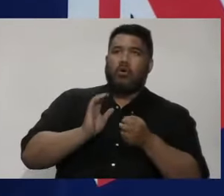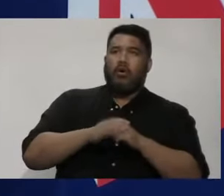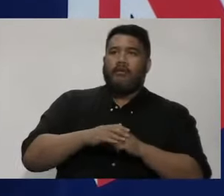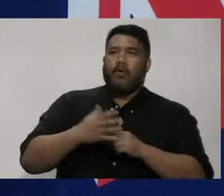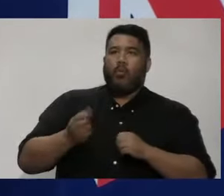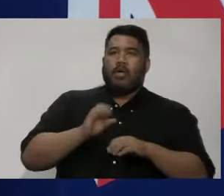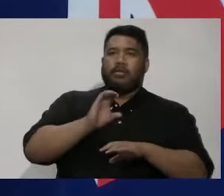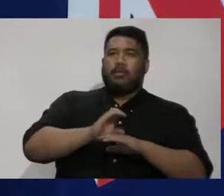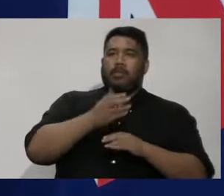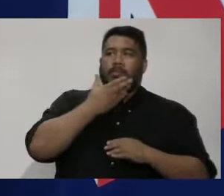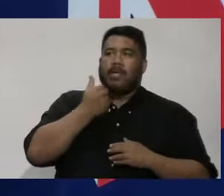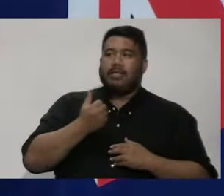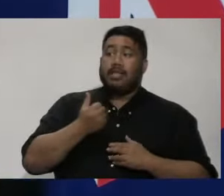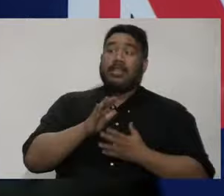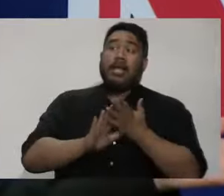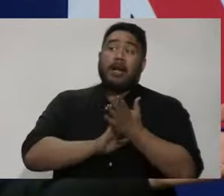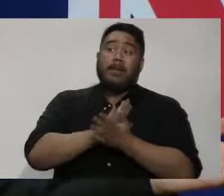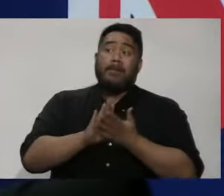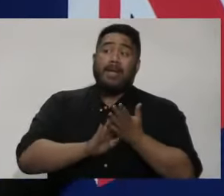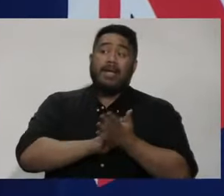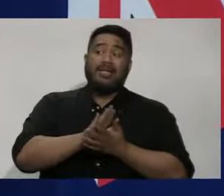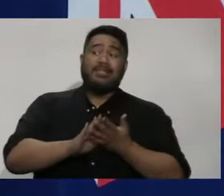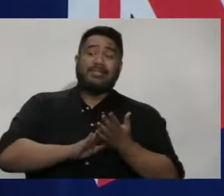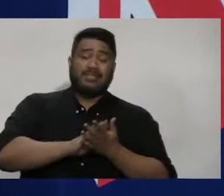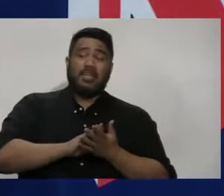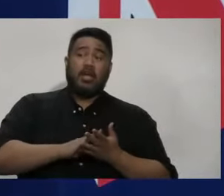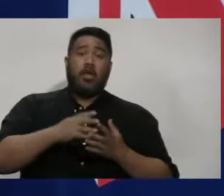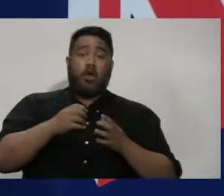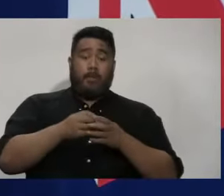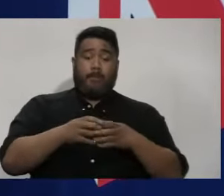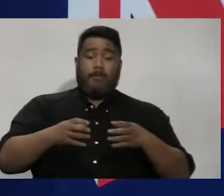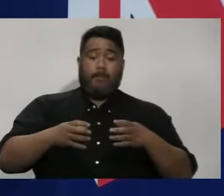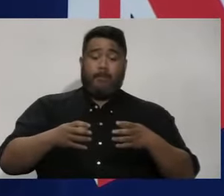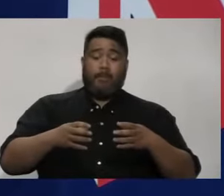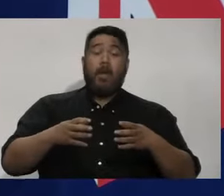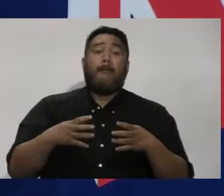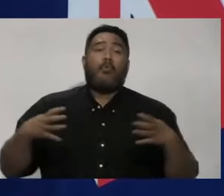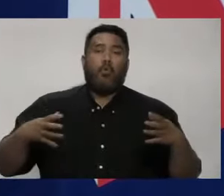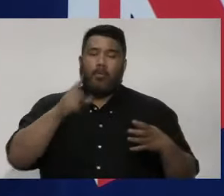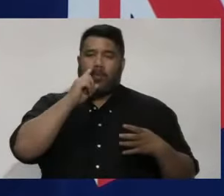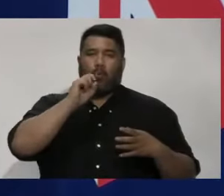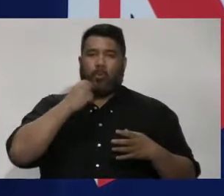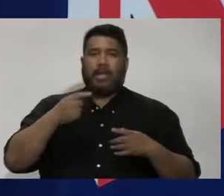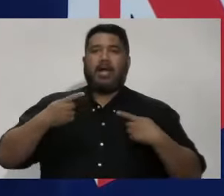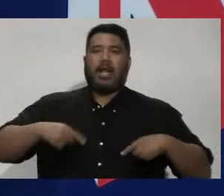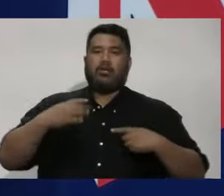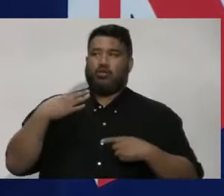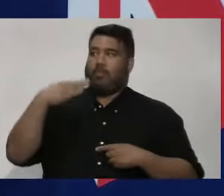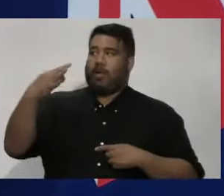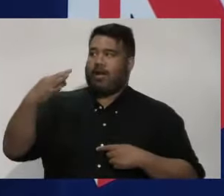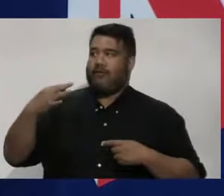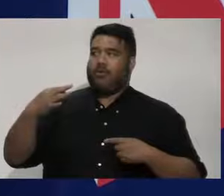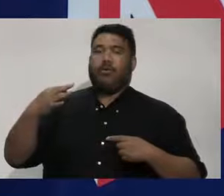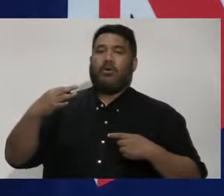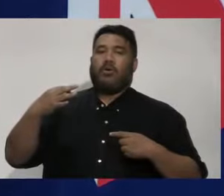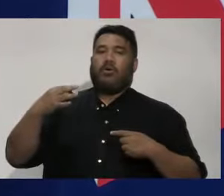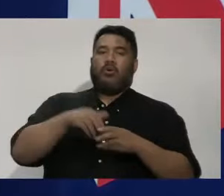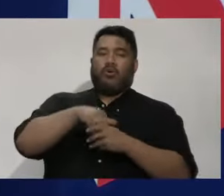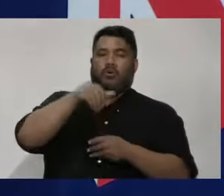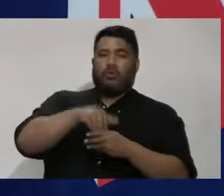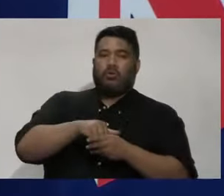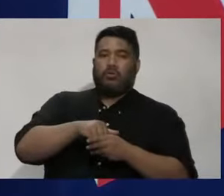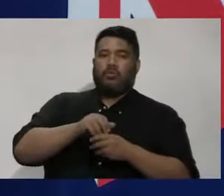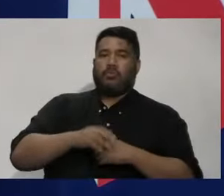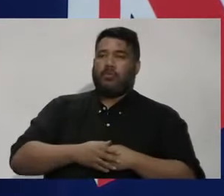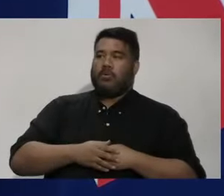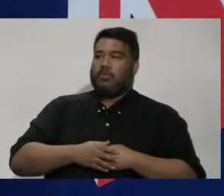more people eligible when they take into account that full period of restrictions. Prime Minister. I'll just leave it and then I'll let Toba finish